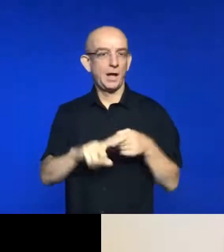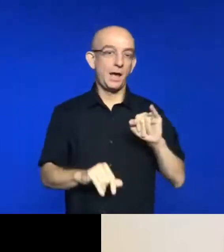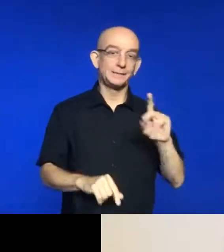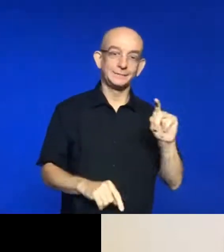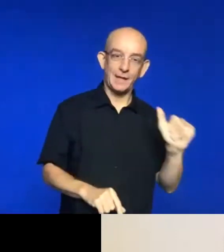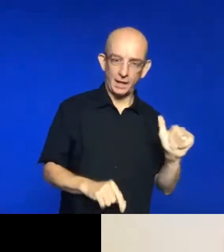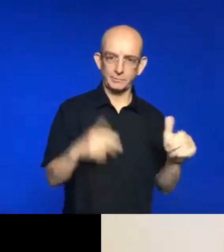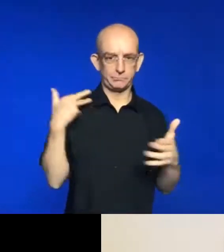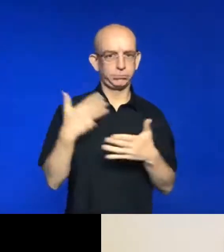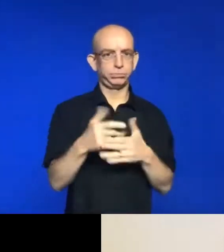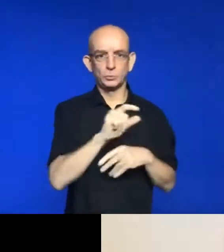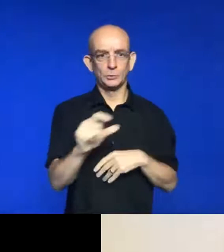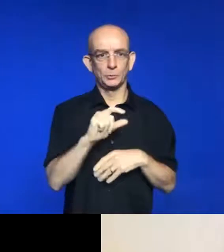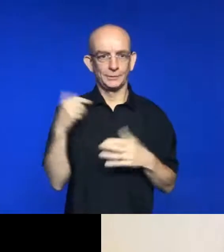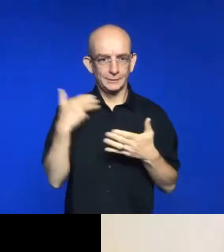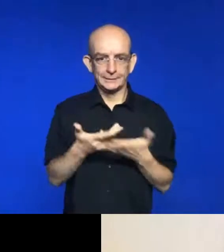of COVID-19